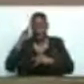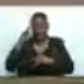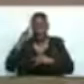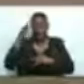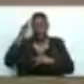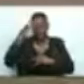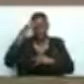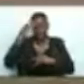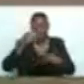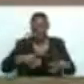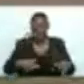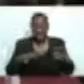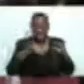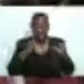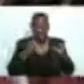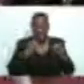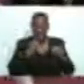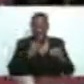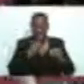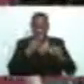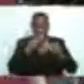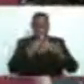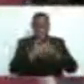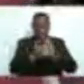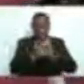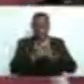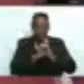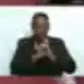that the life of a man who Campbell hails as a Bahamian